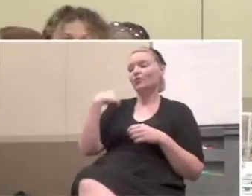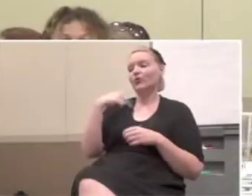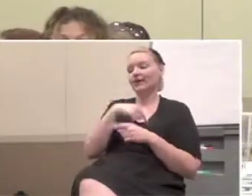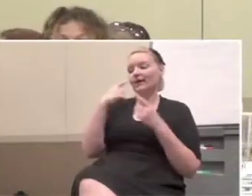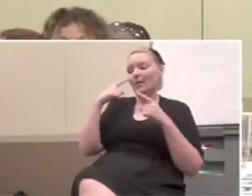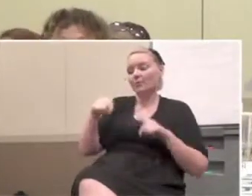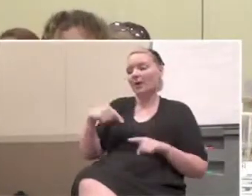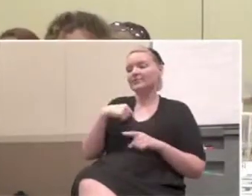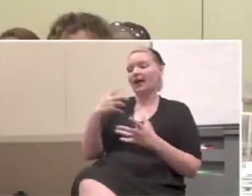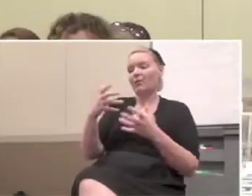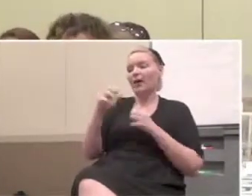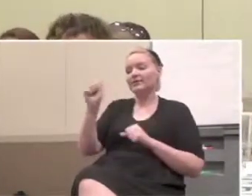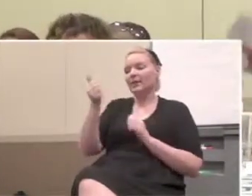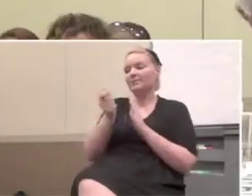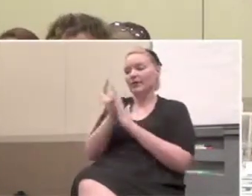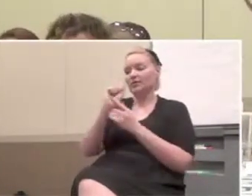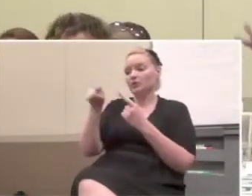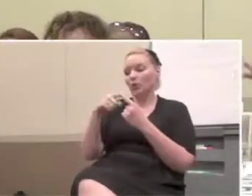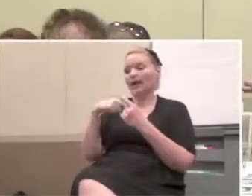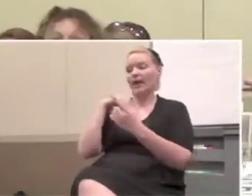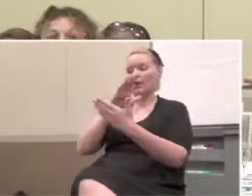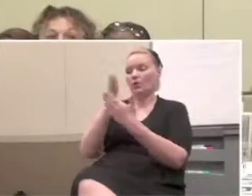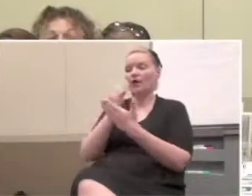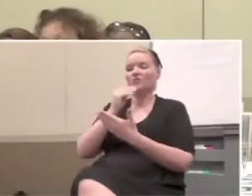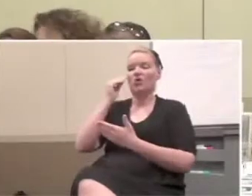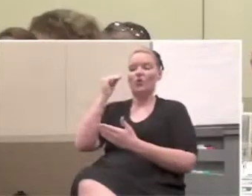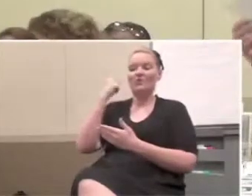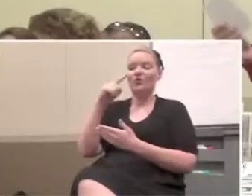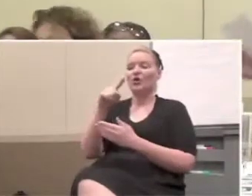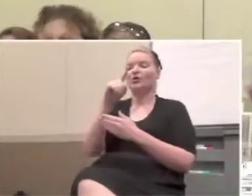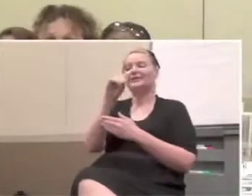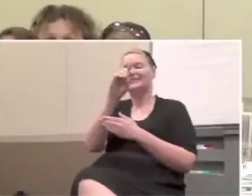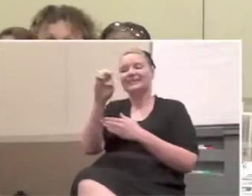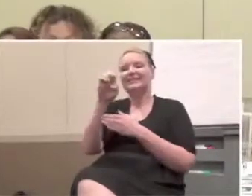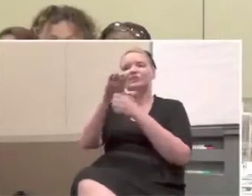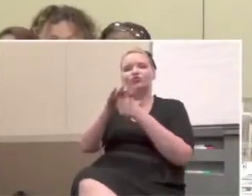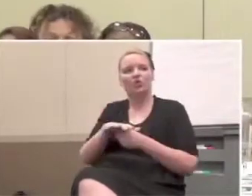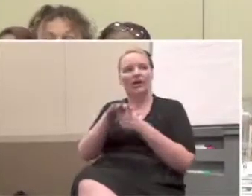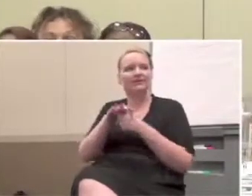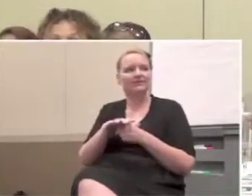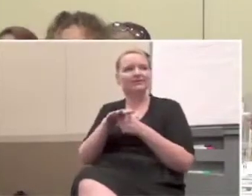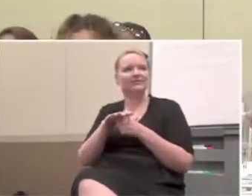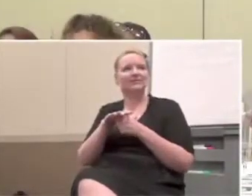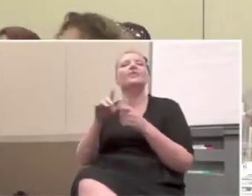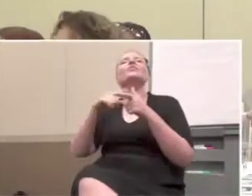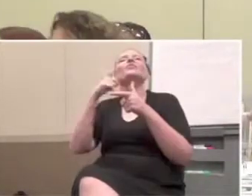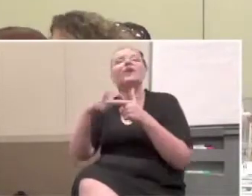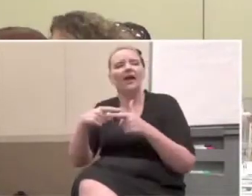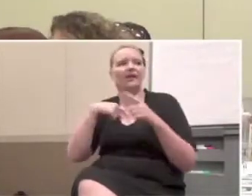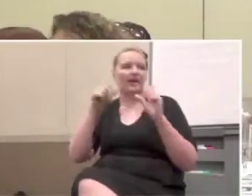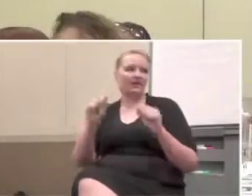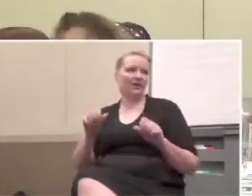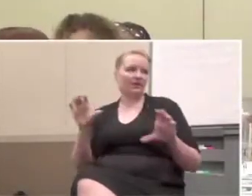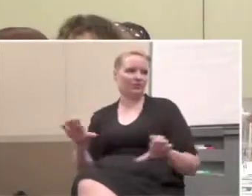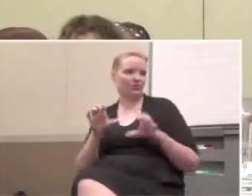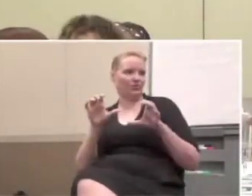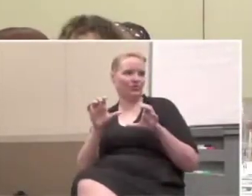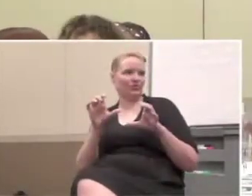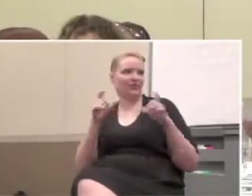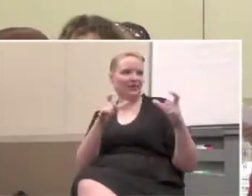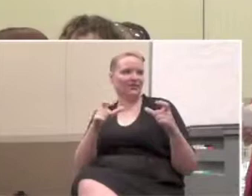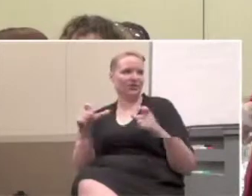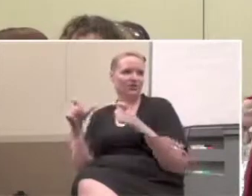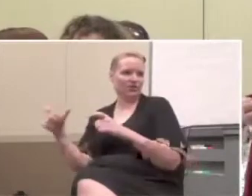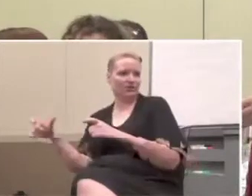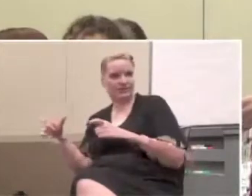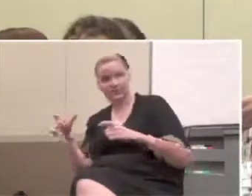also like 10 minutes when I get home to de-stress, and then I will jump on those dishes. Beautiful, beautiful. Any